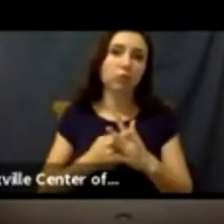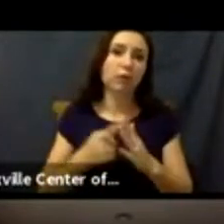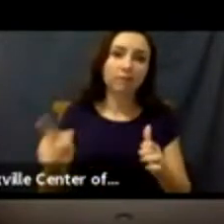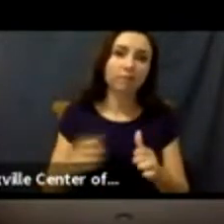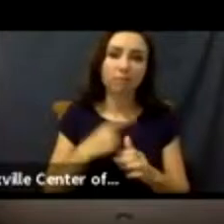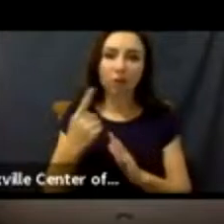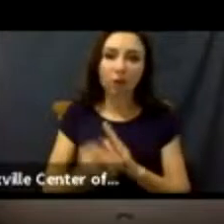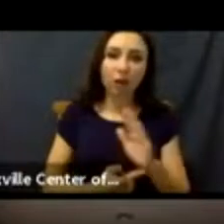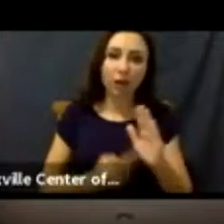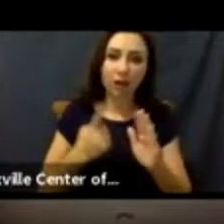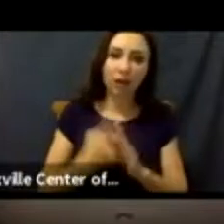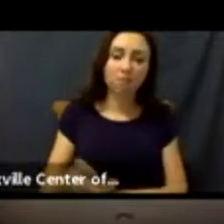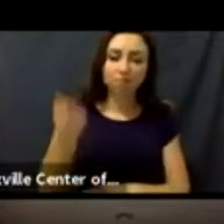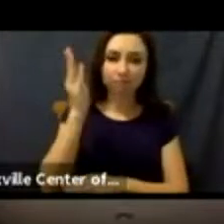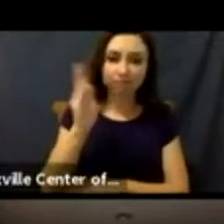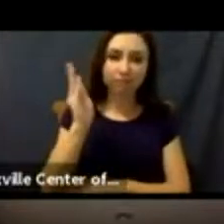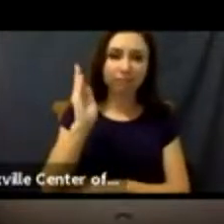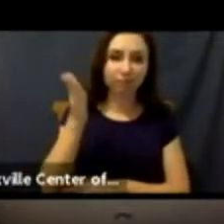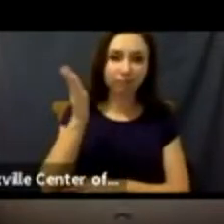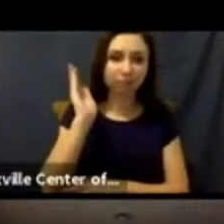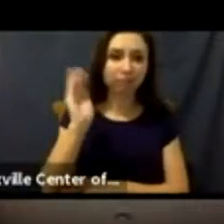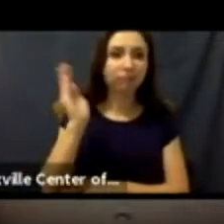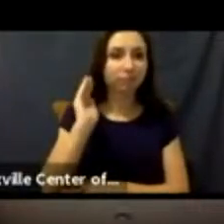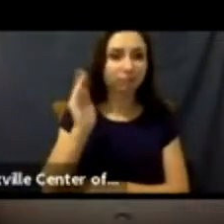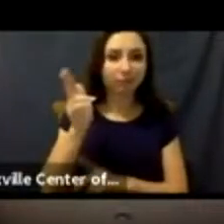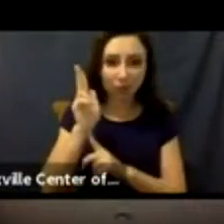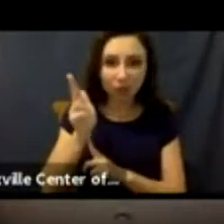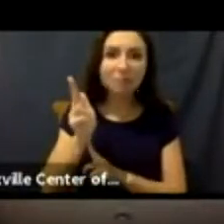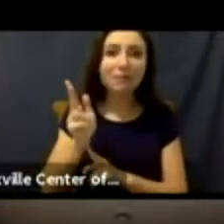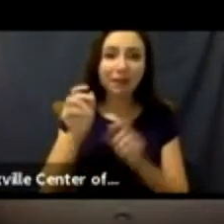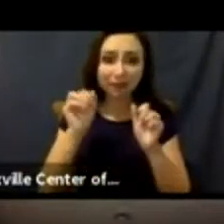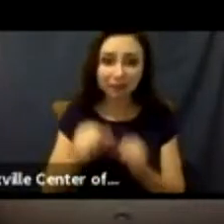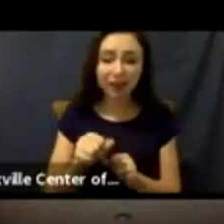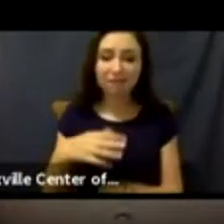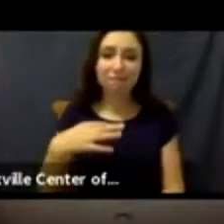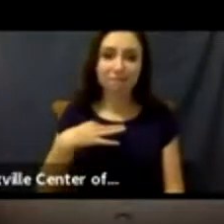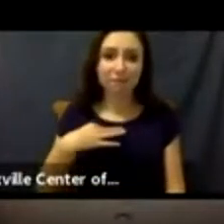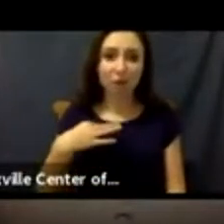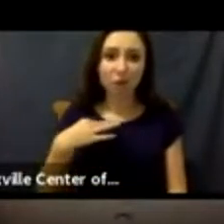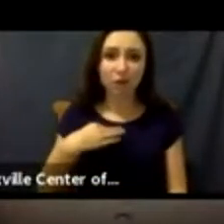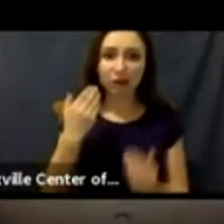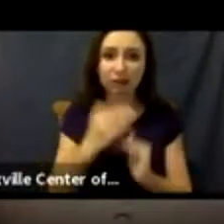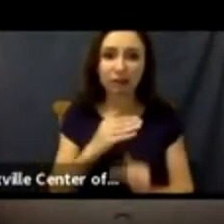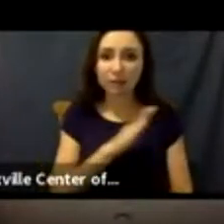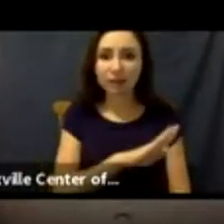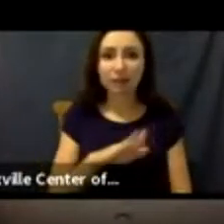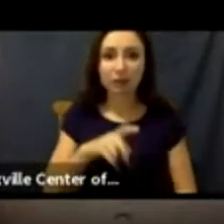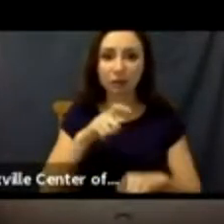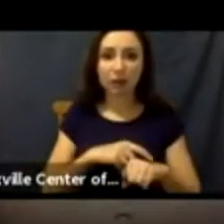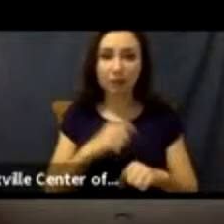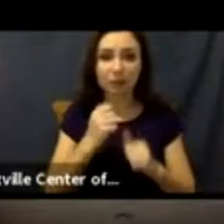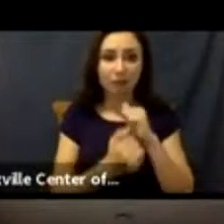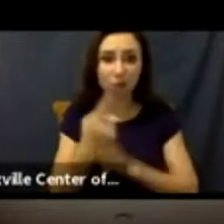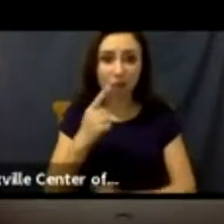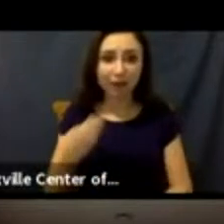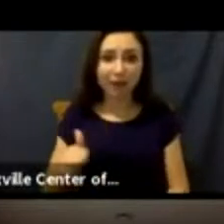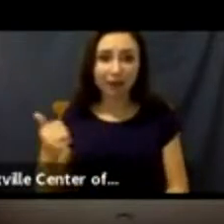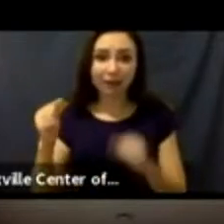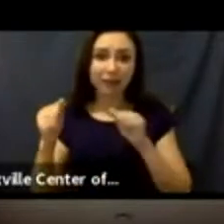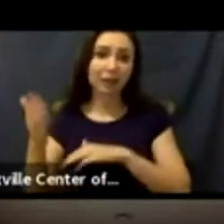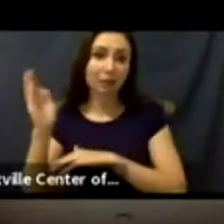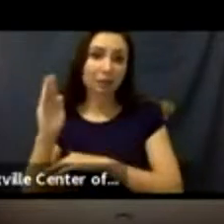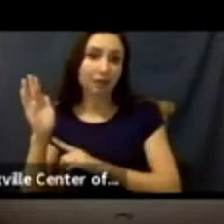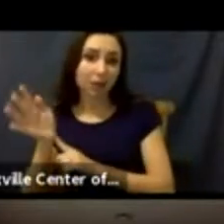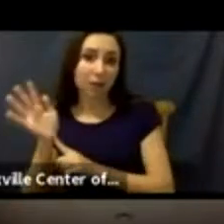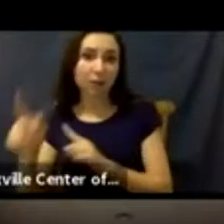3 minutes gets to do so and voluntarily limit their time. Everybody else can speak for 5 minutes, but it's going to be after you